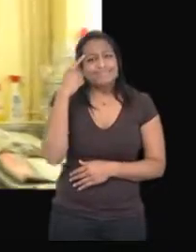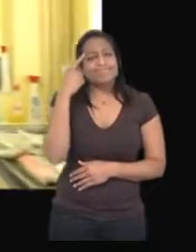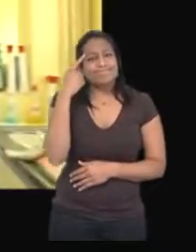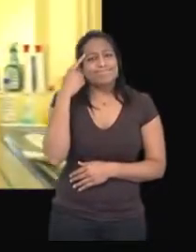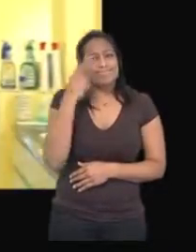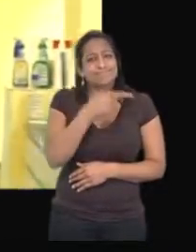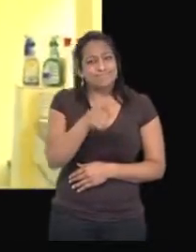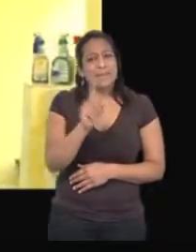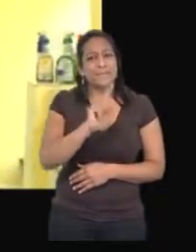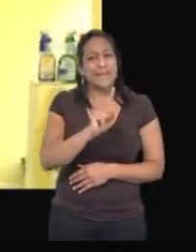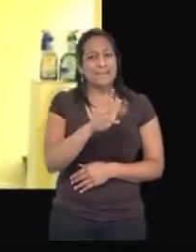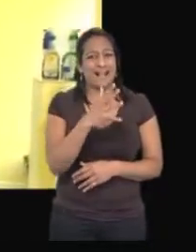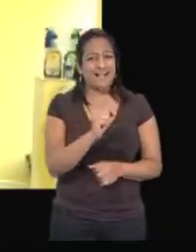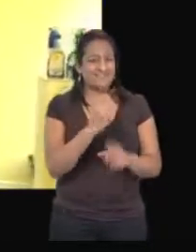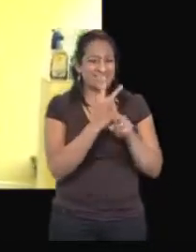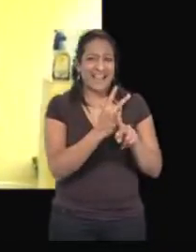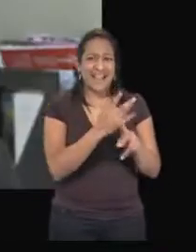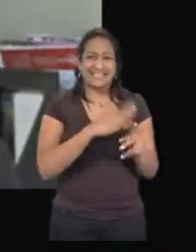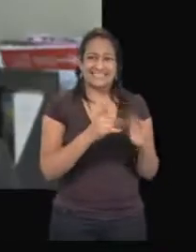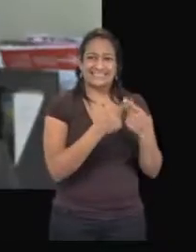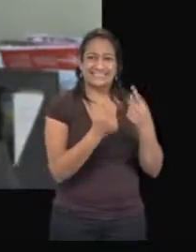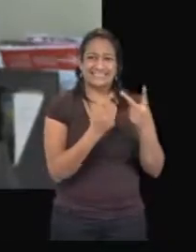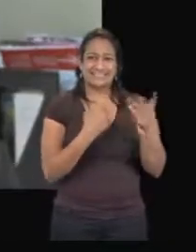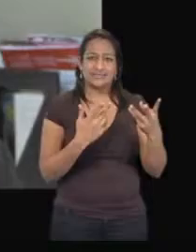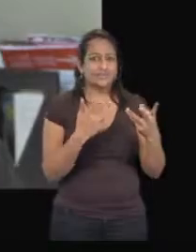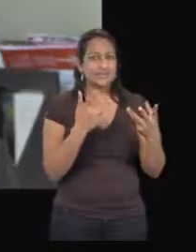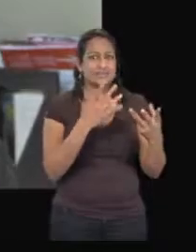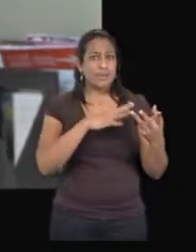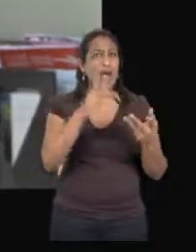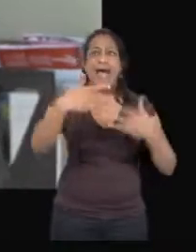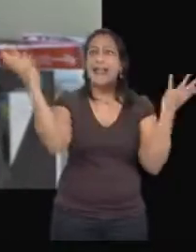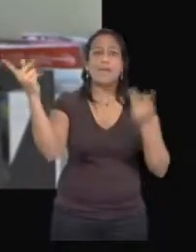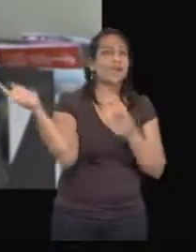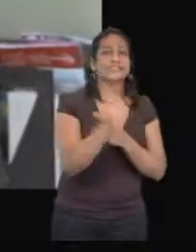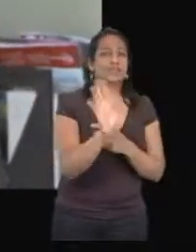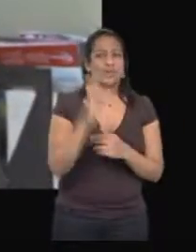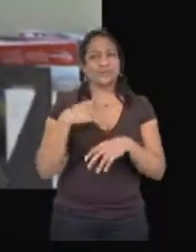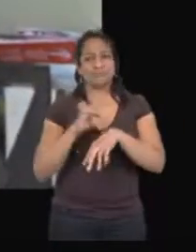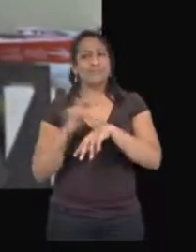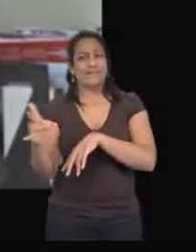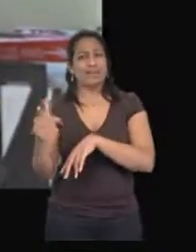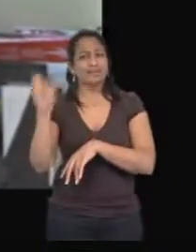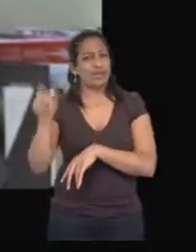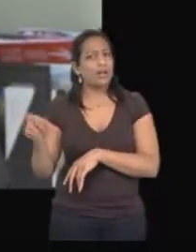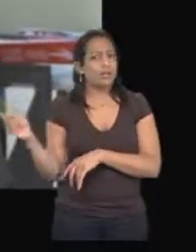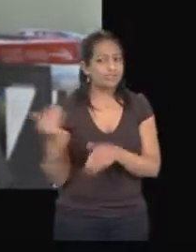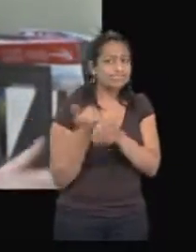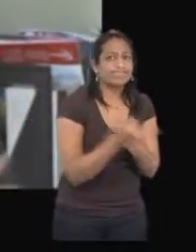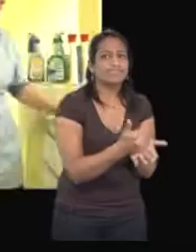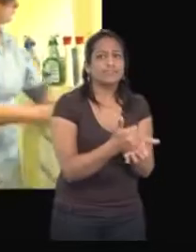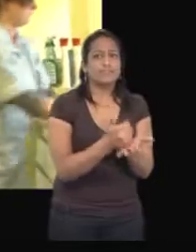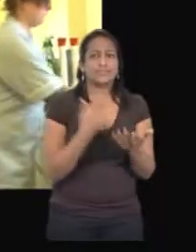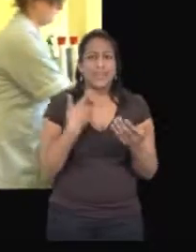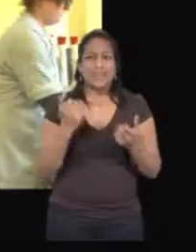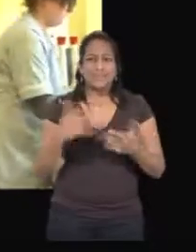We have taken into account that these people have got care needs that should be met by professional carers. So we have built a